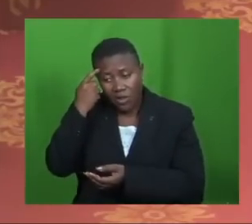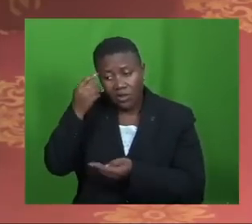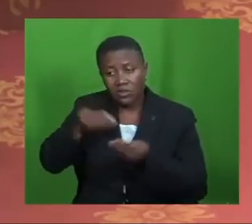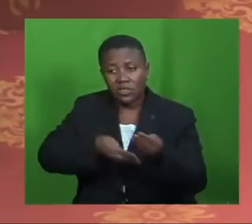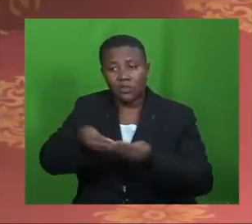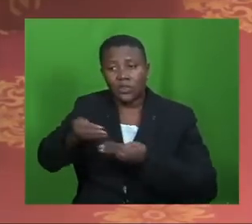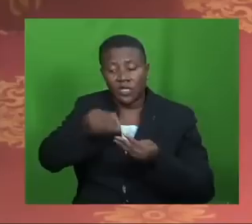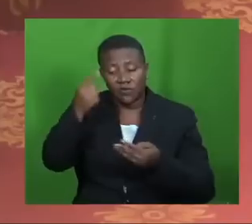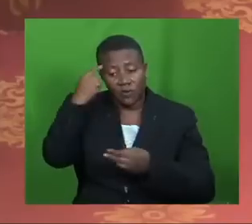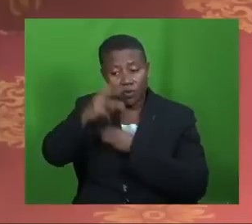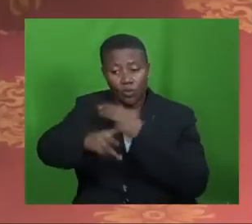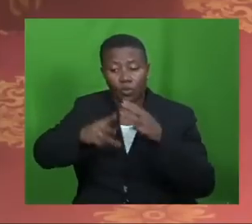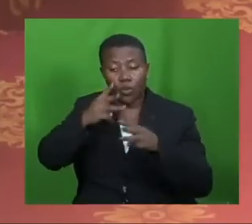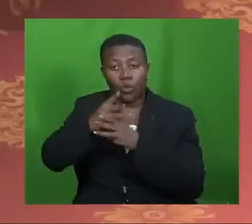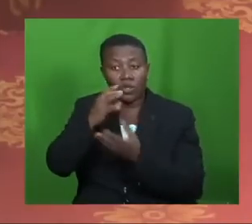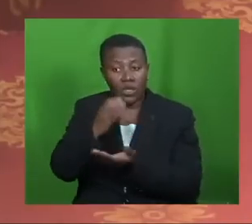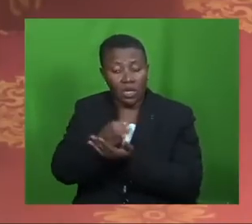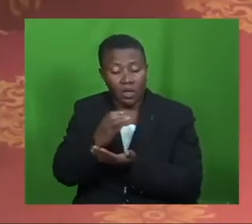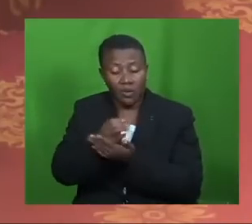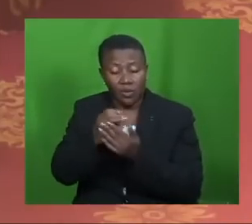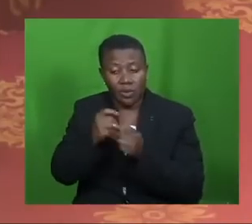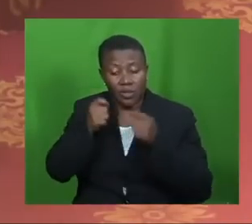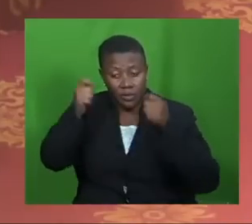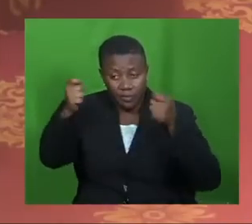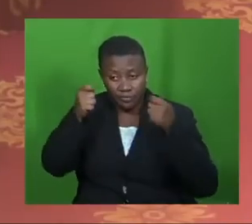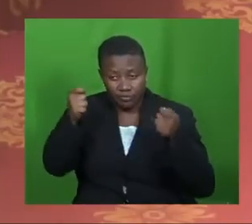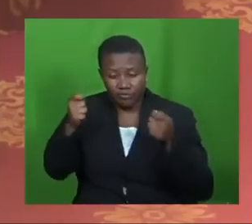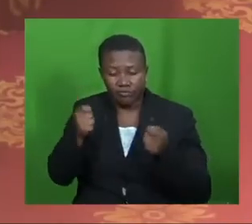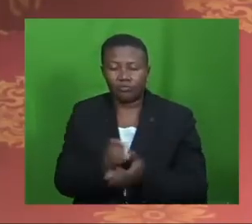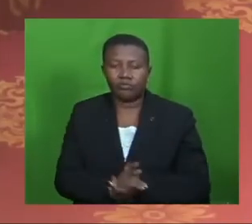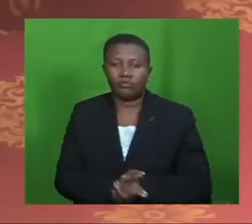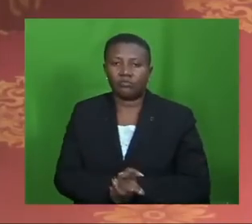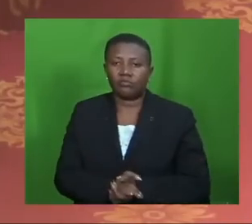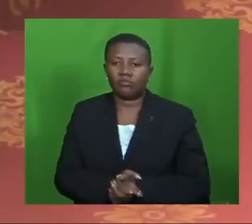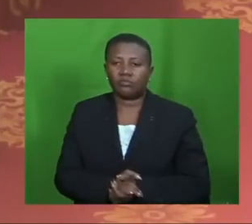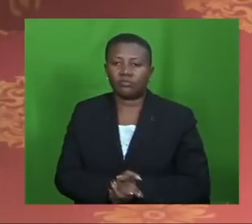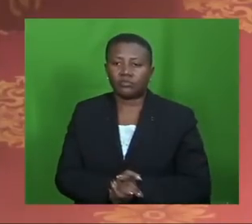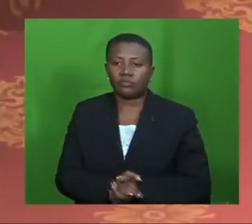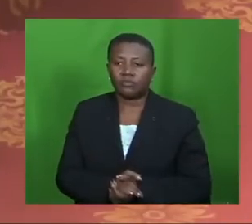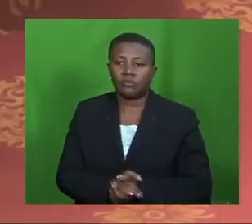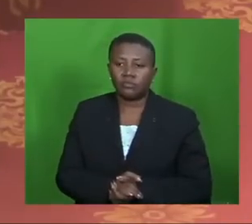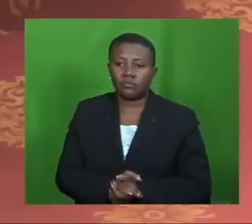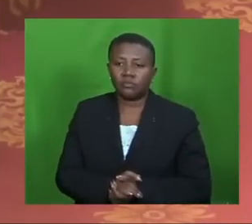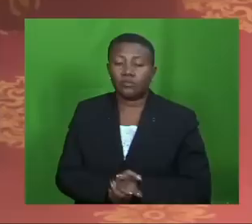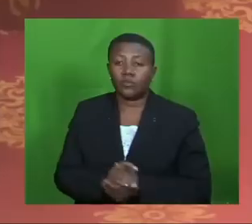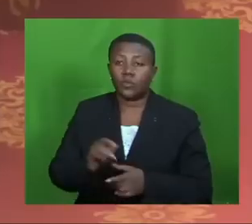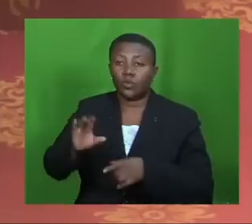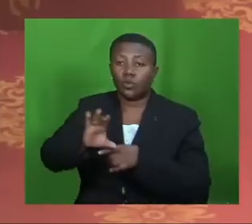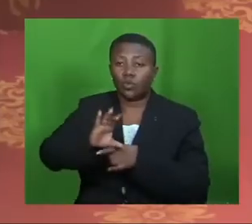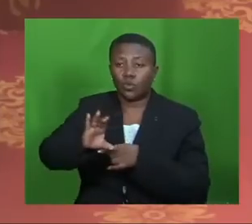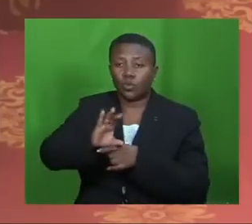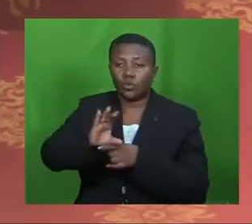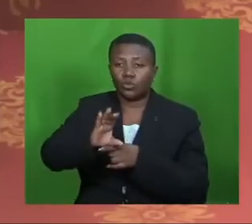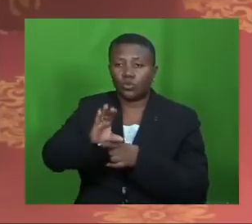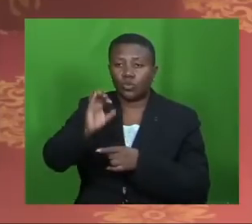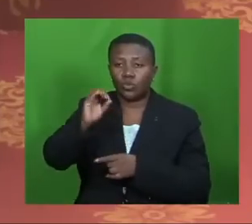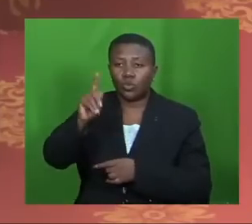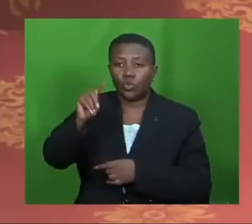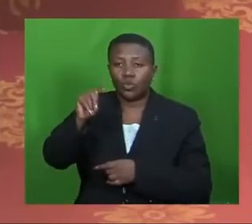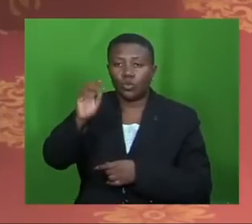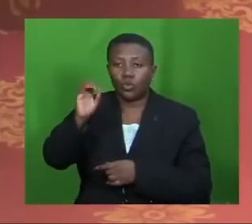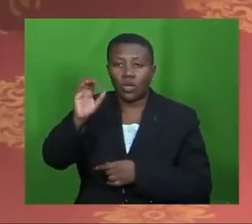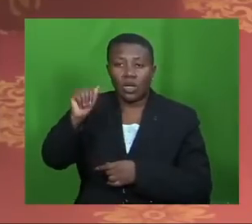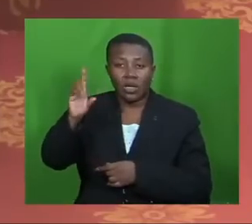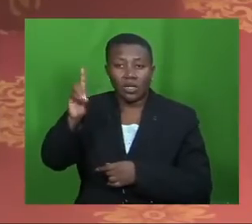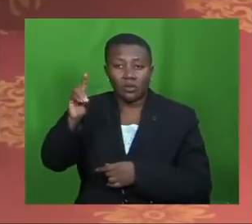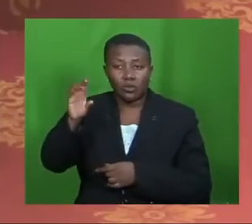campaign. Following the confirmation of Coach Otuado as the next head coach of the team of the World Cup, the